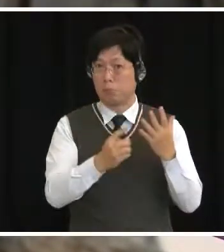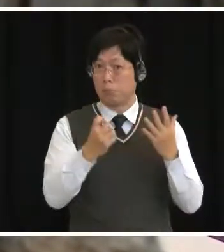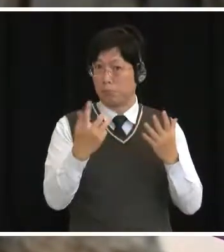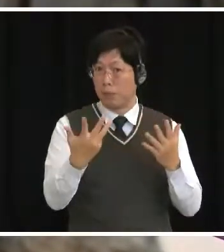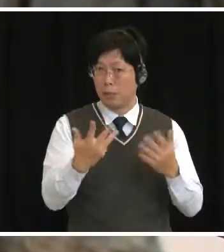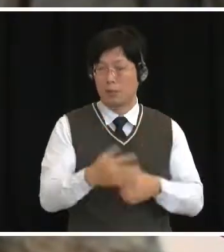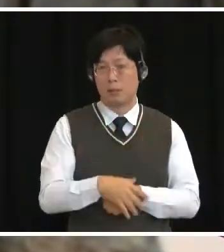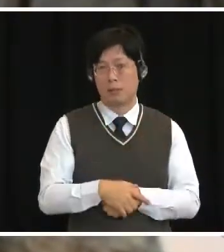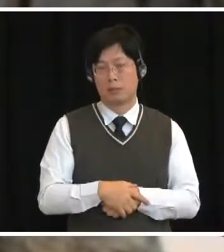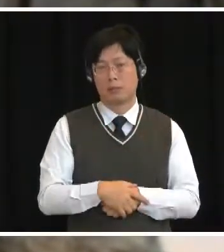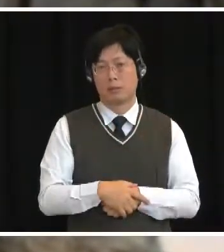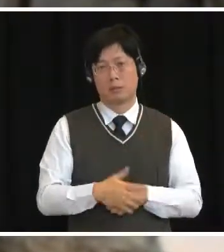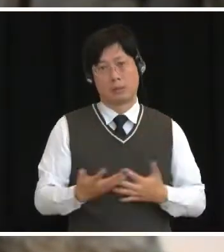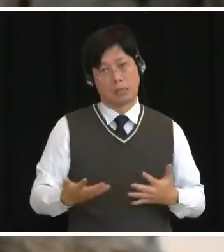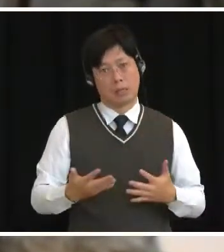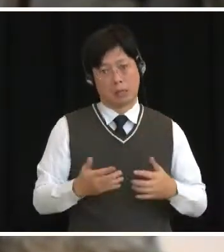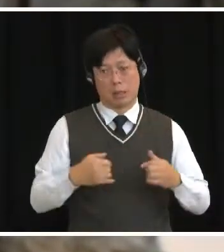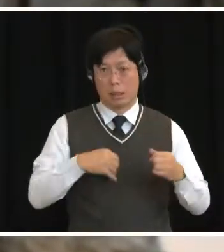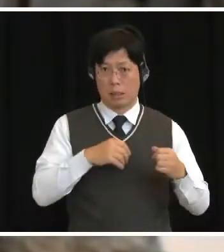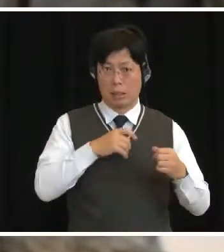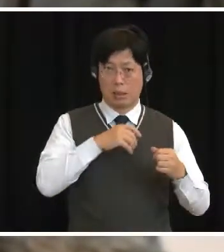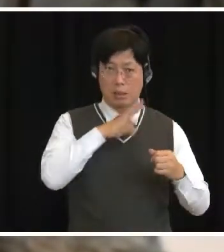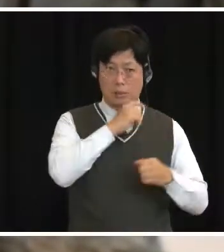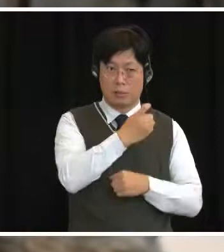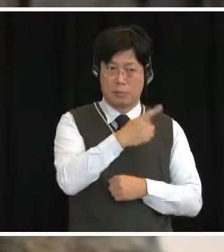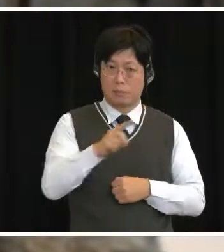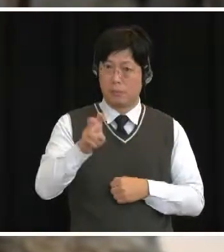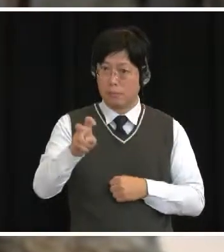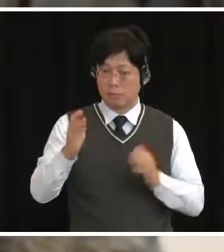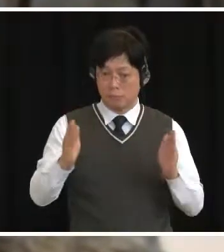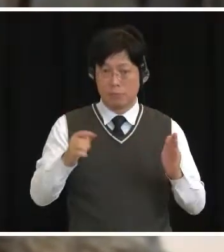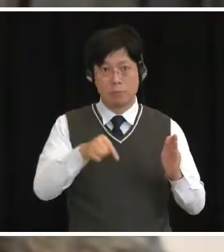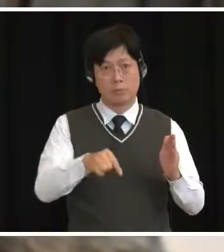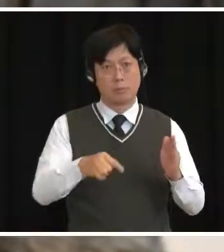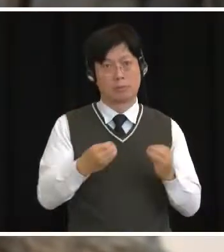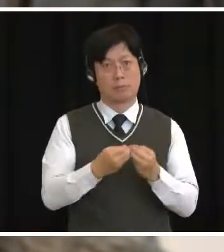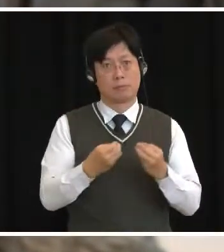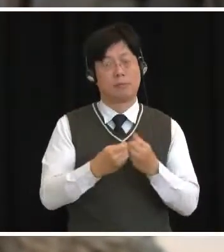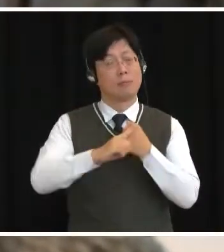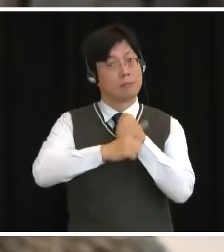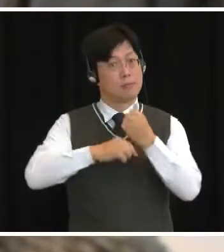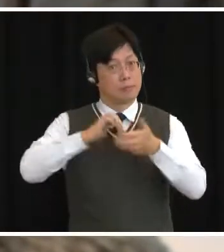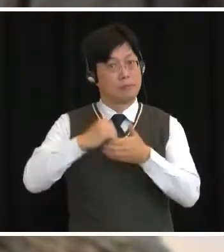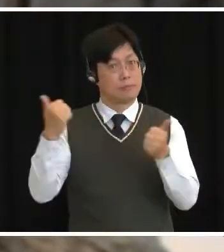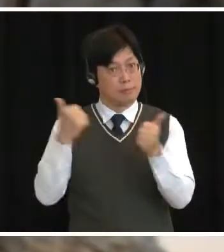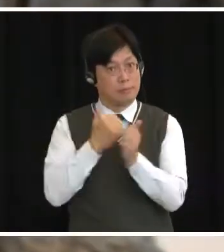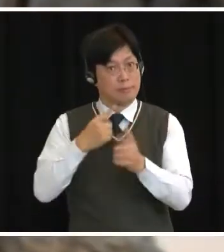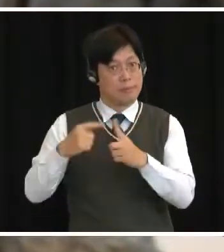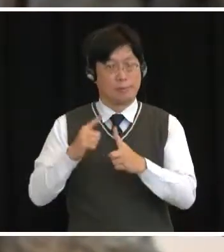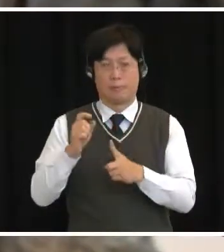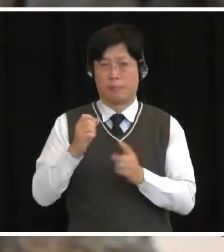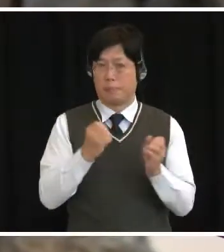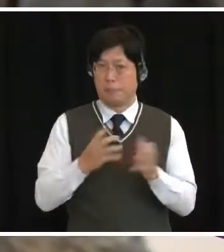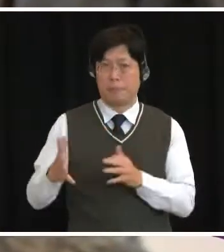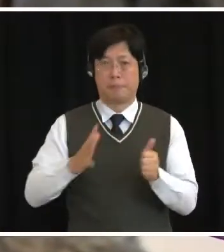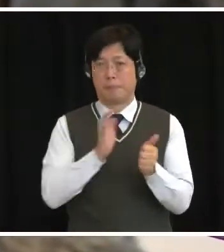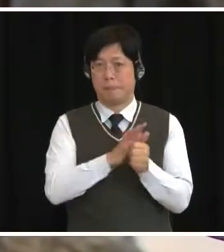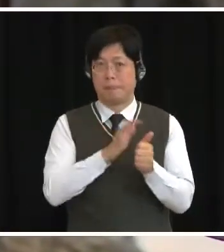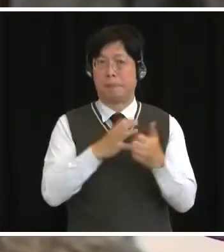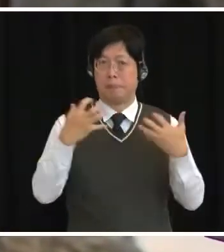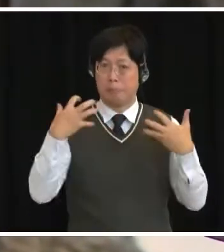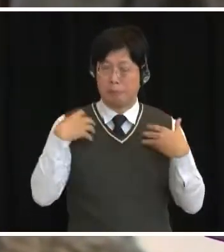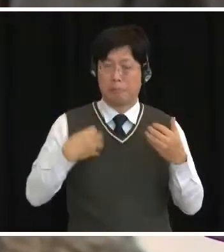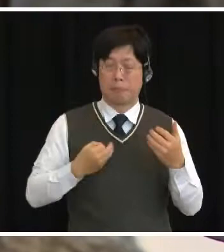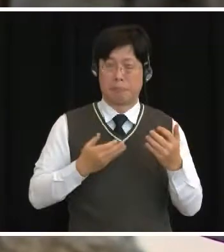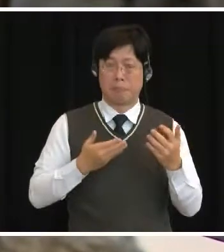will be held accountable for this incident as well. In other words, the victim would have